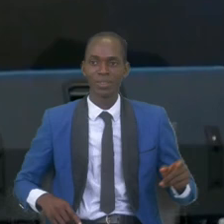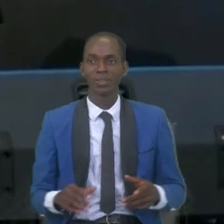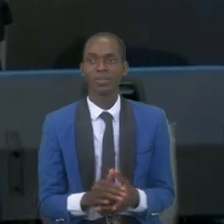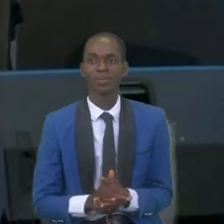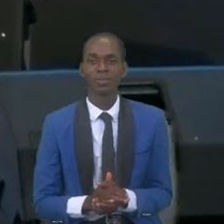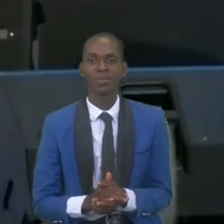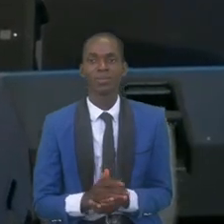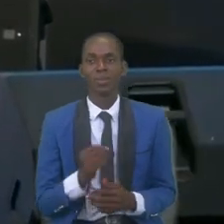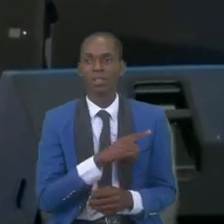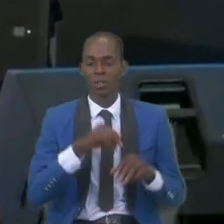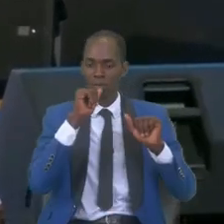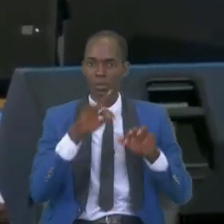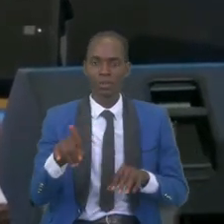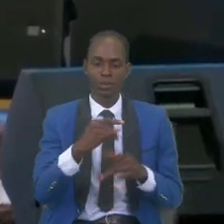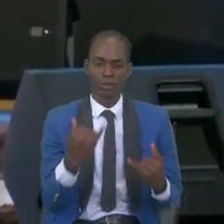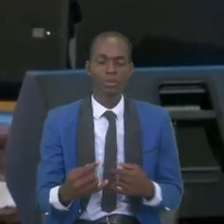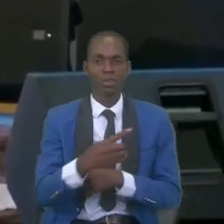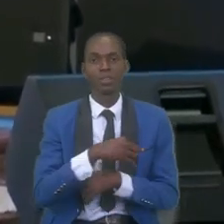The Lord bless you today.